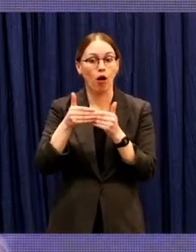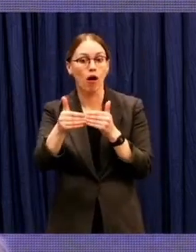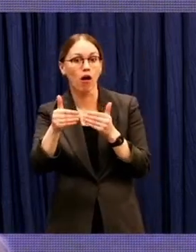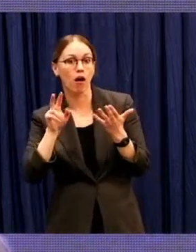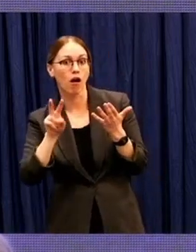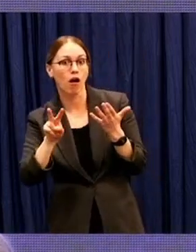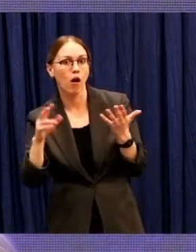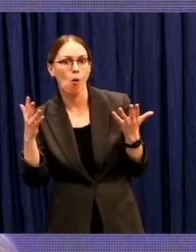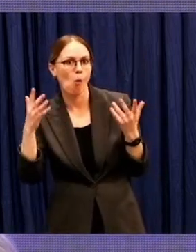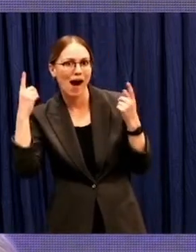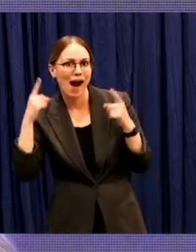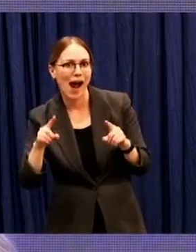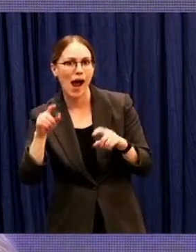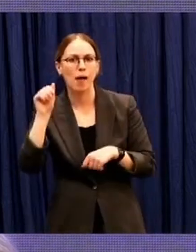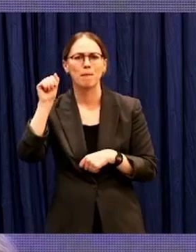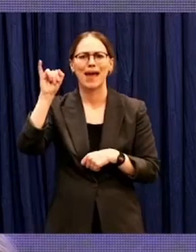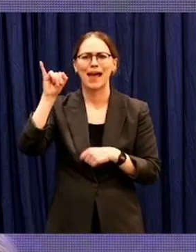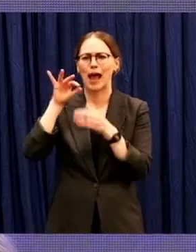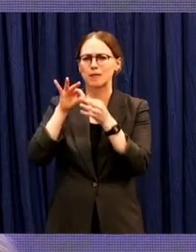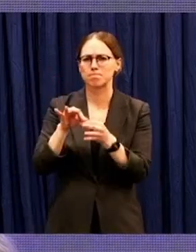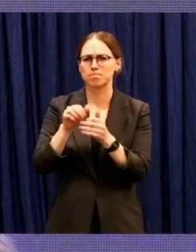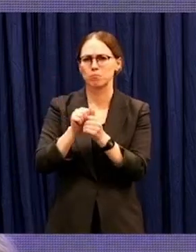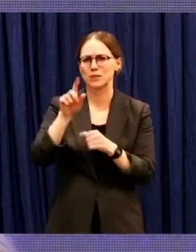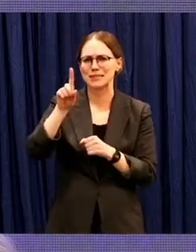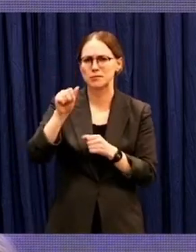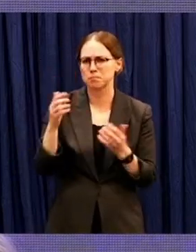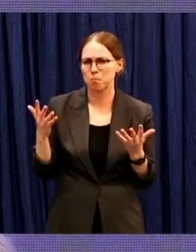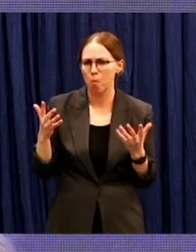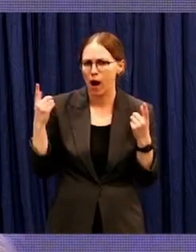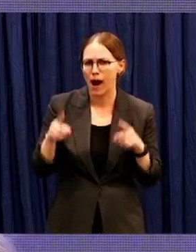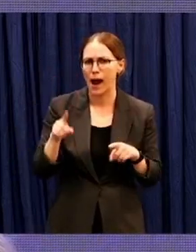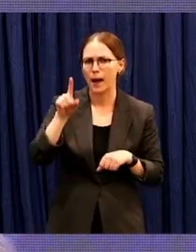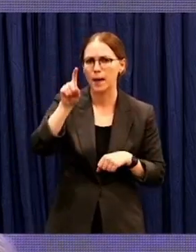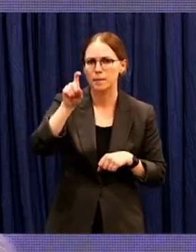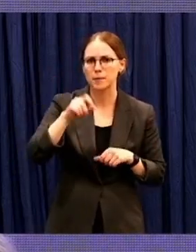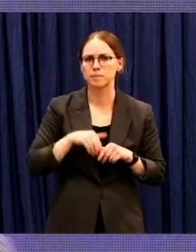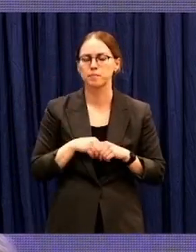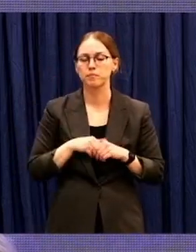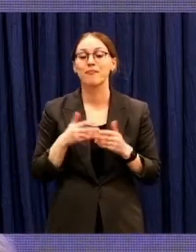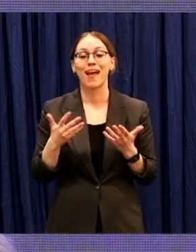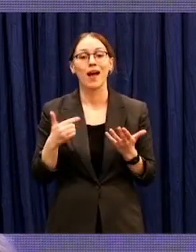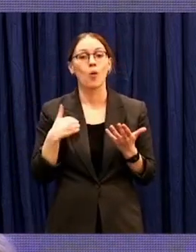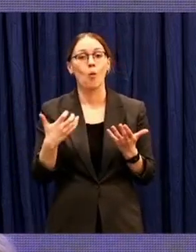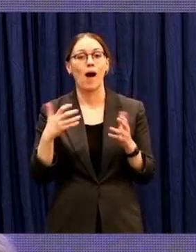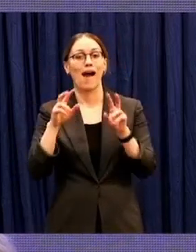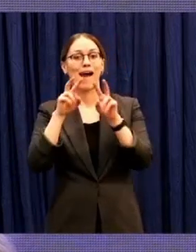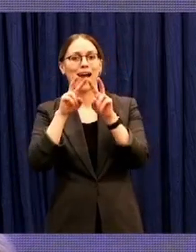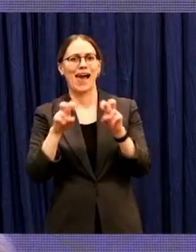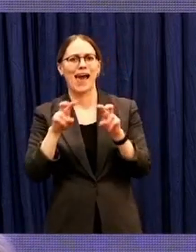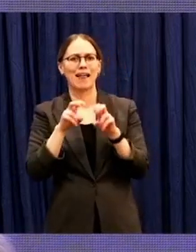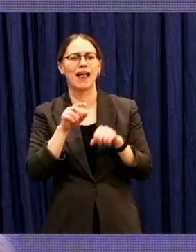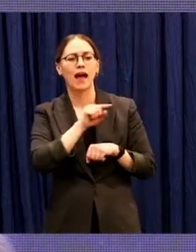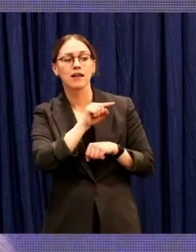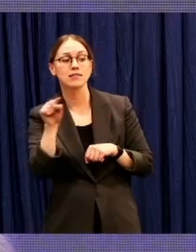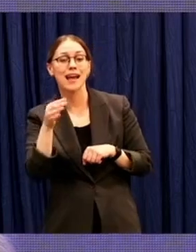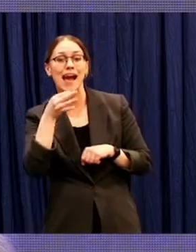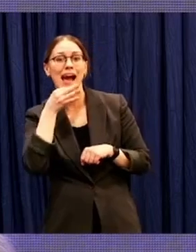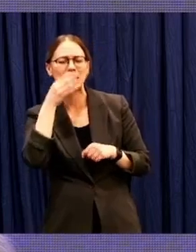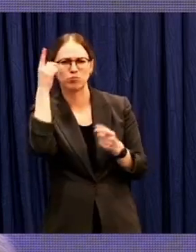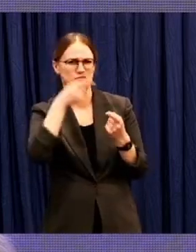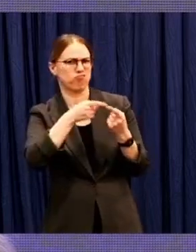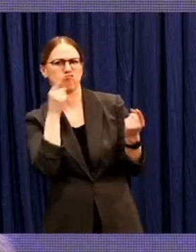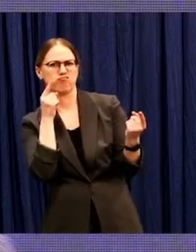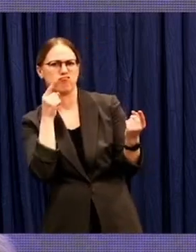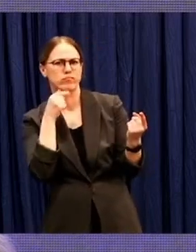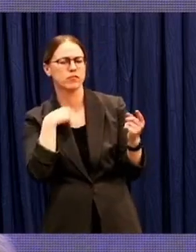space in relation to disability, and also to kind of analyze the dissent whenever experts had different opinions and